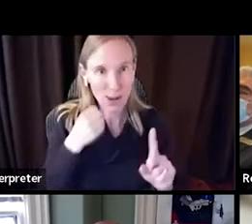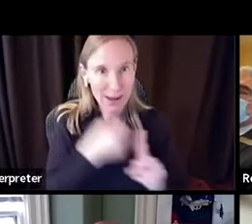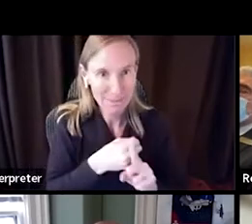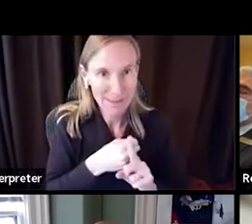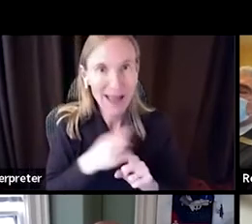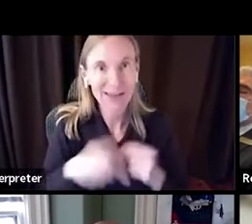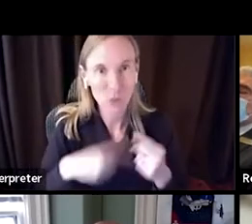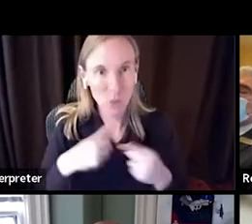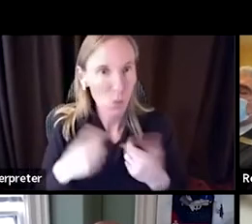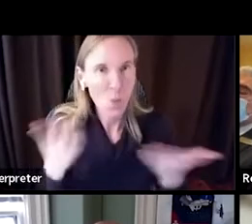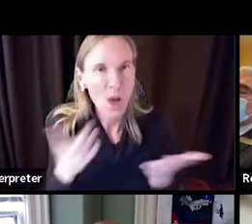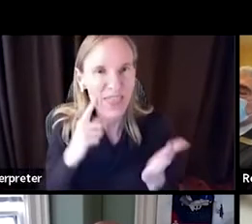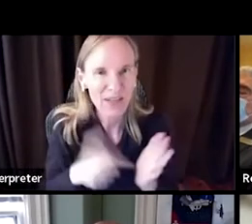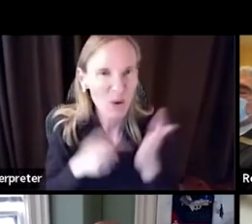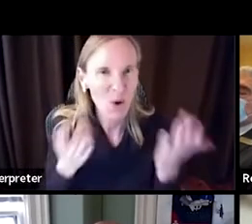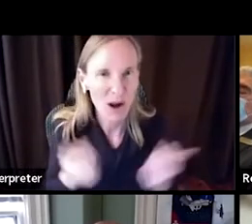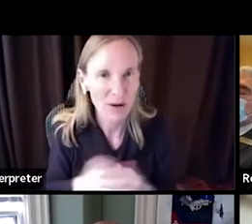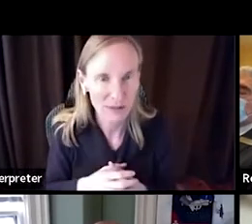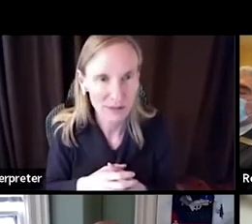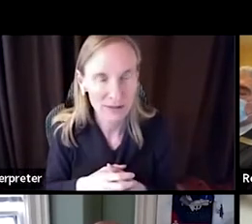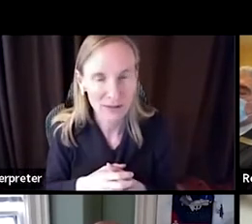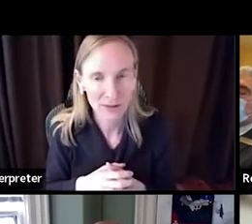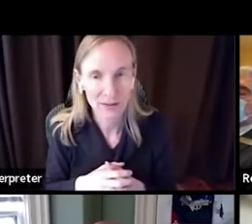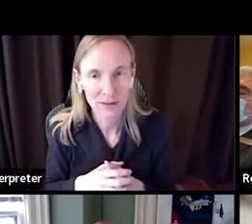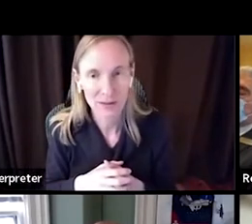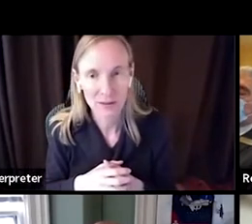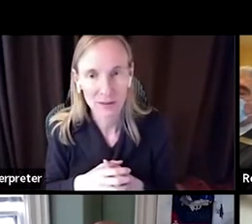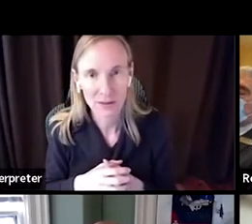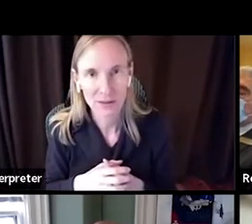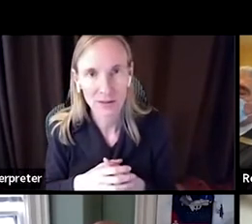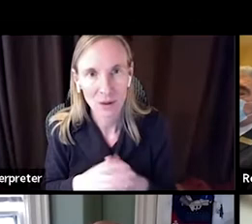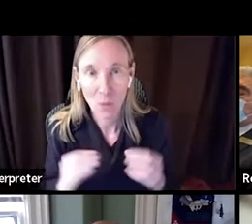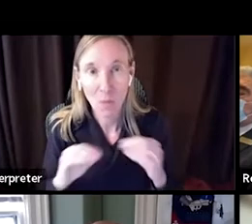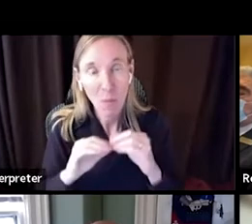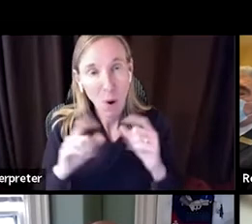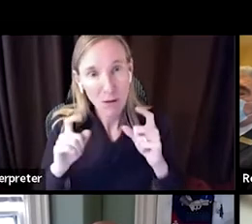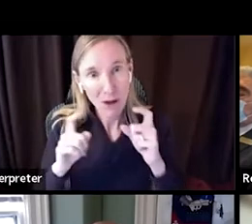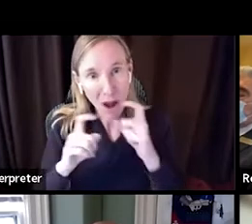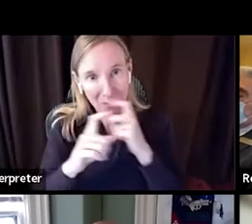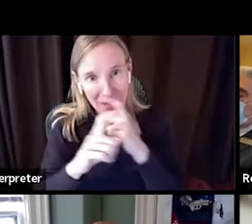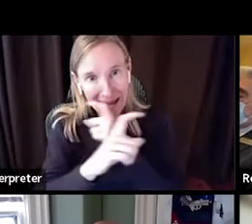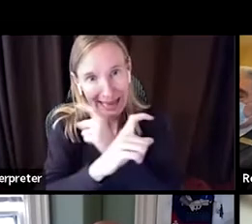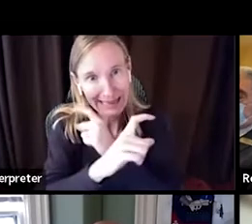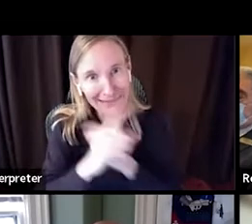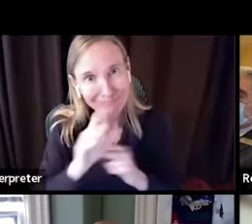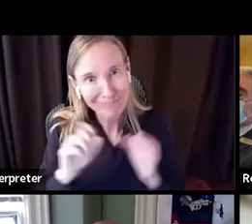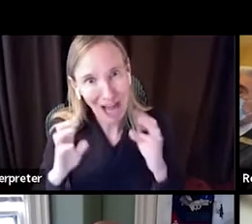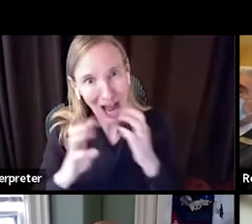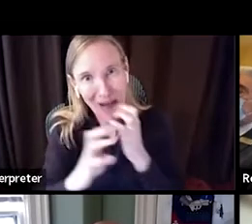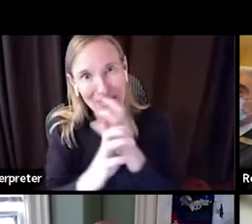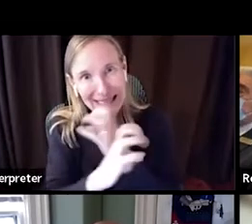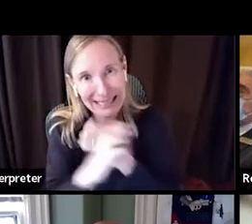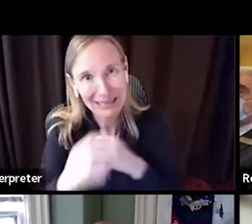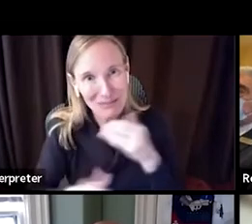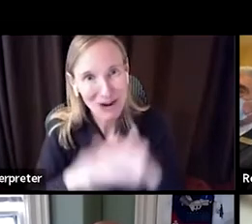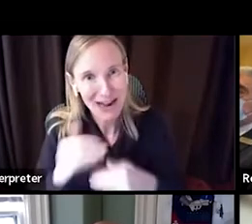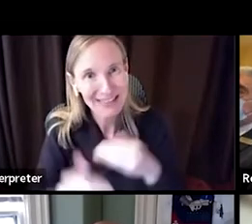requires. So it's a much more nuanced and somewhat complicated